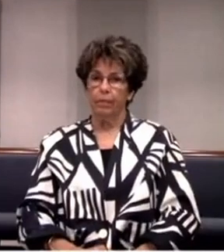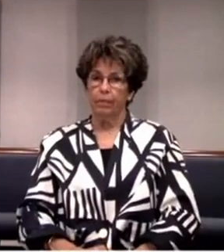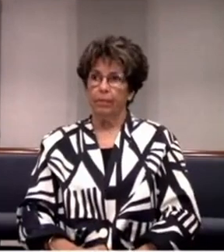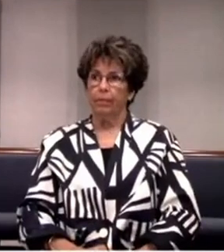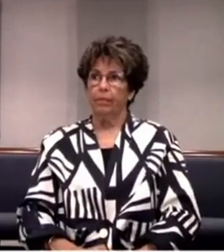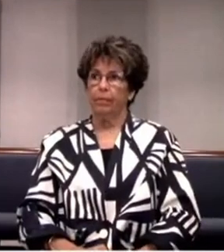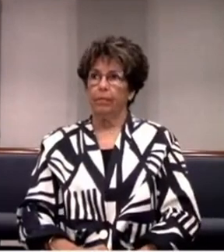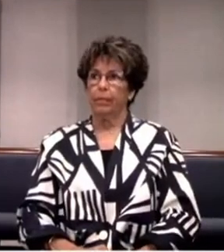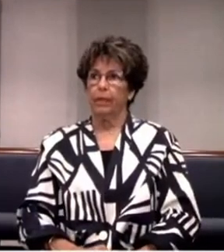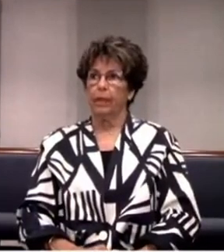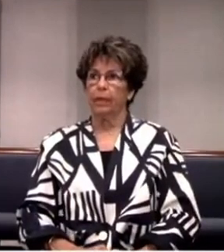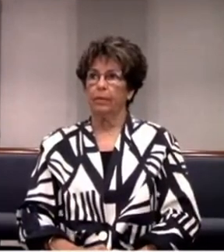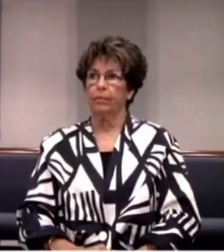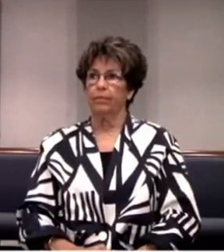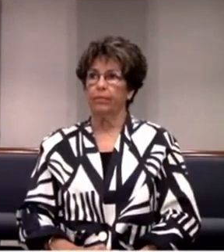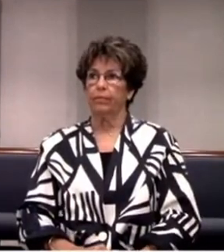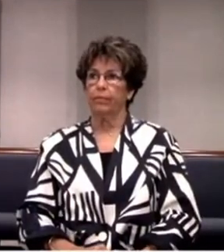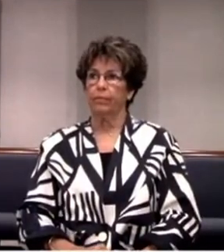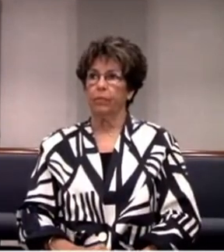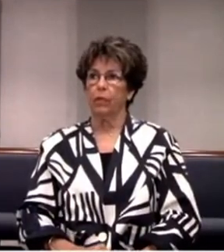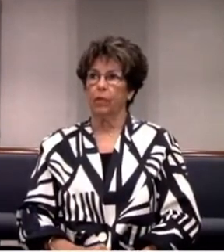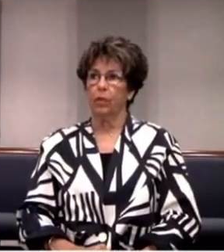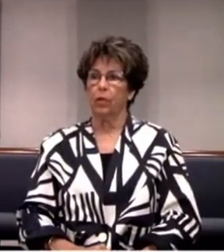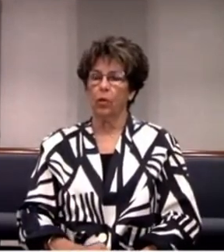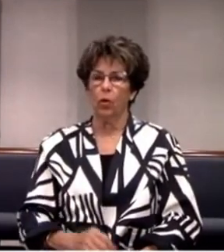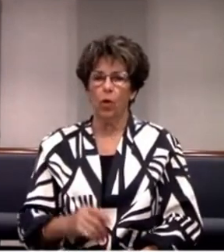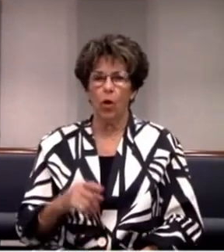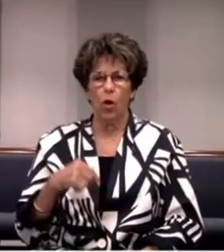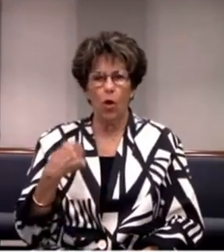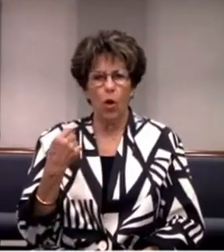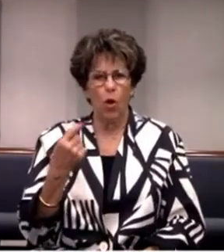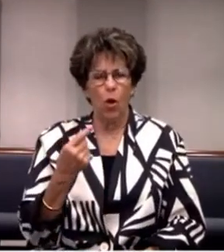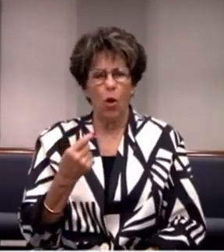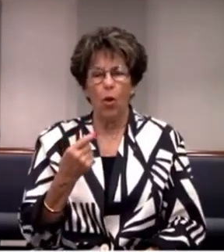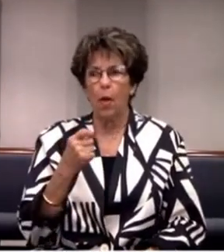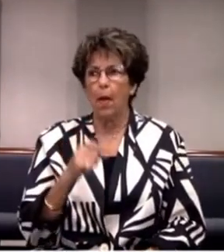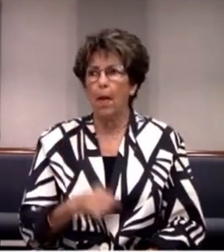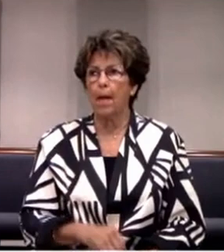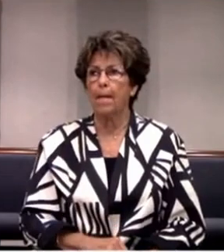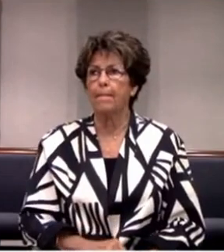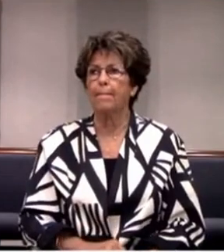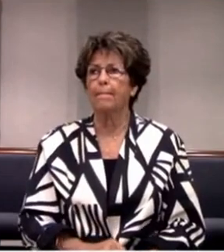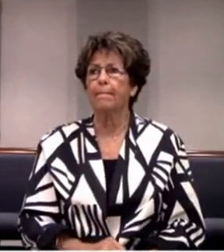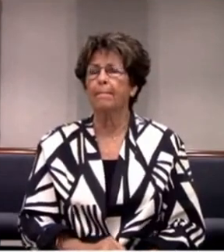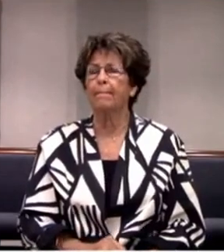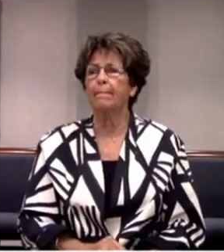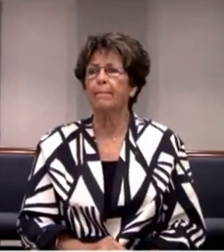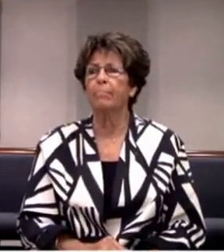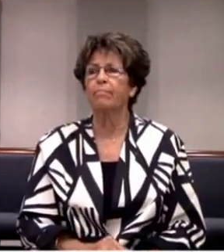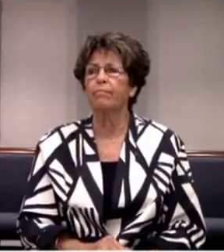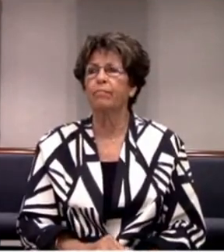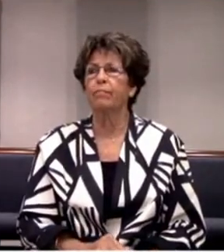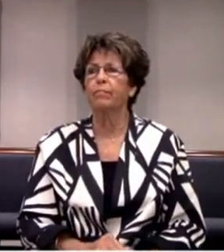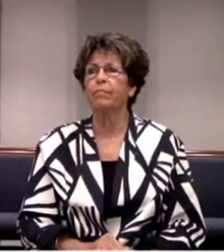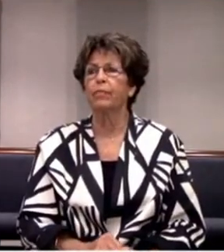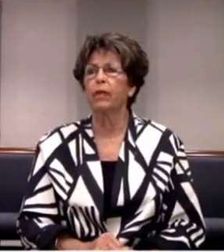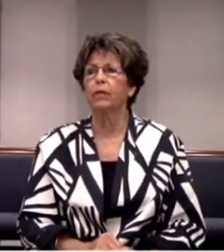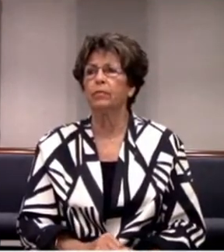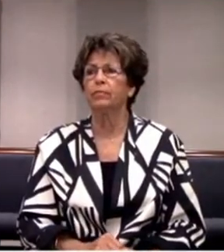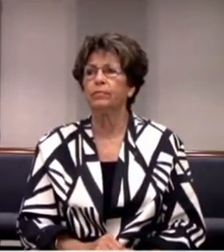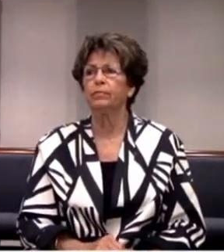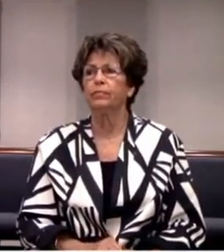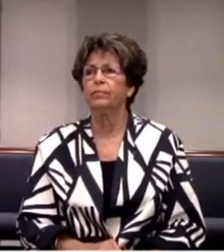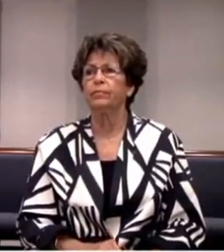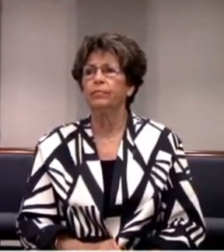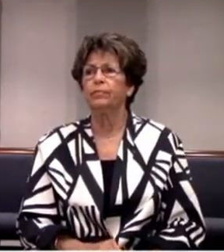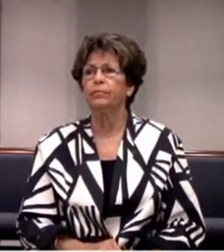Are you telling me we have a devout man who fears God, who gives money, who had a vision of God, who an angel knew his name, who told him